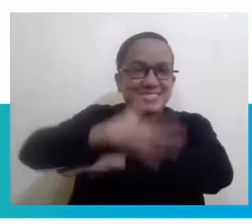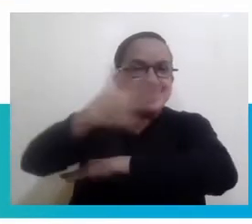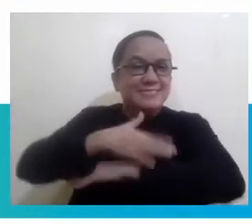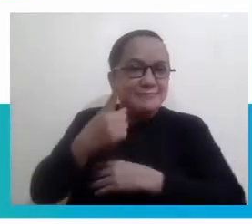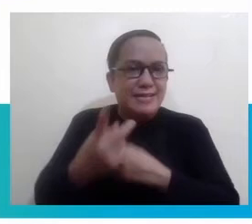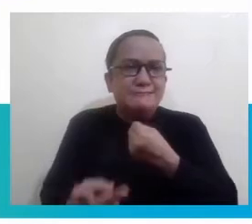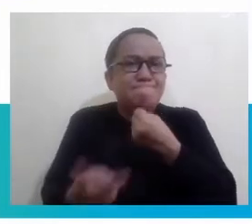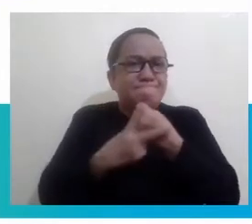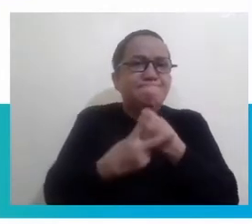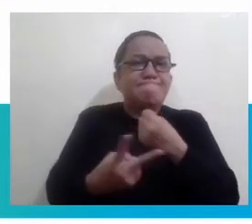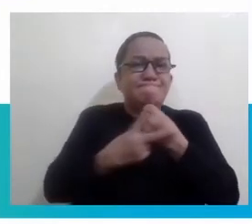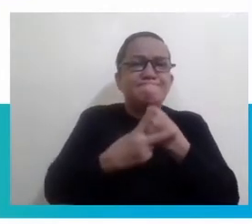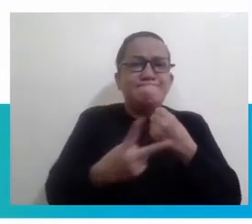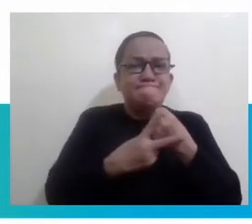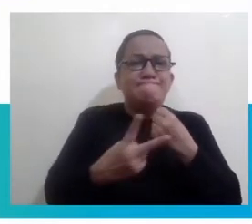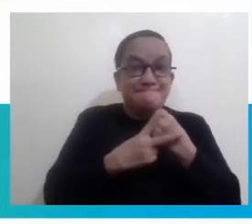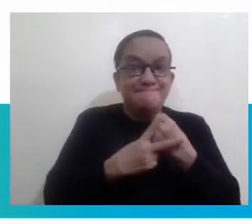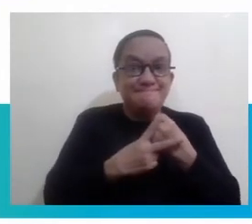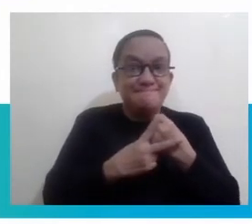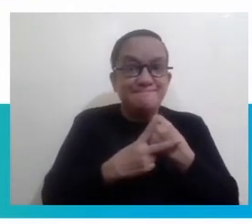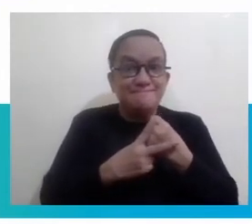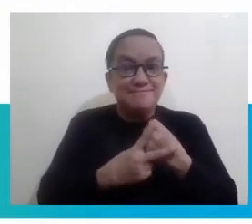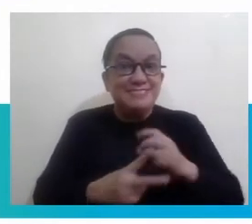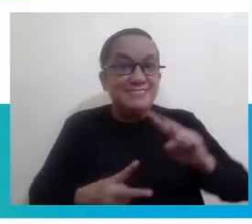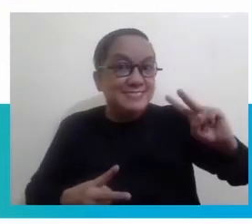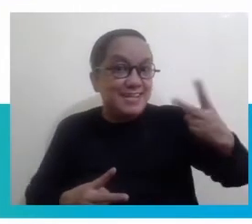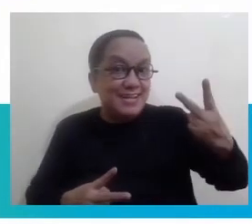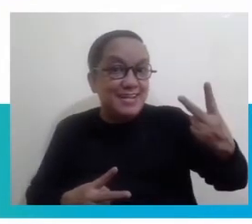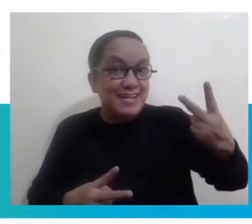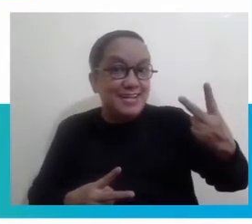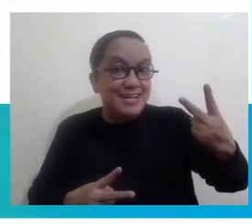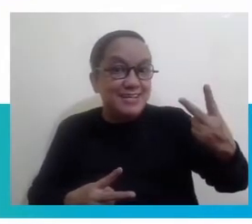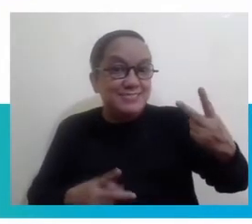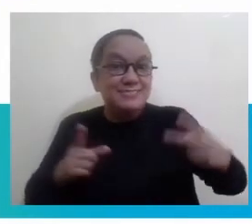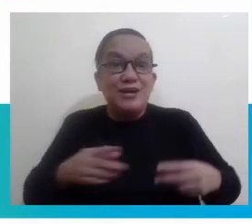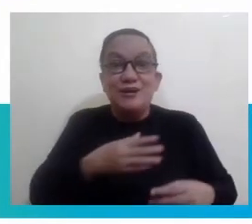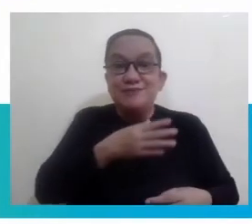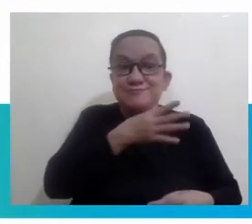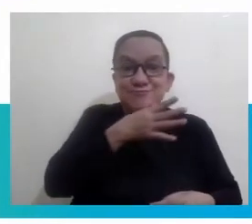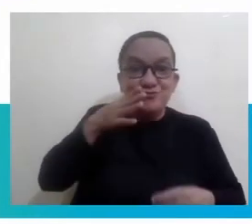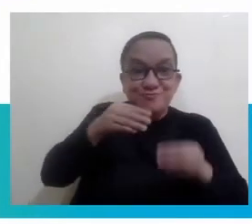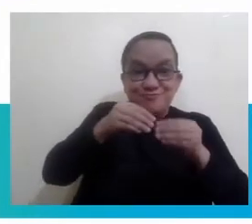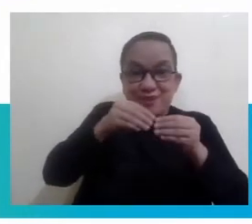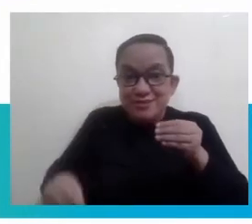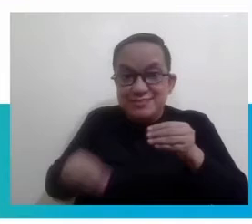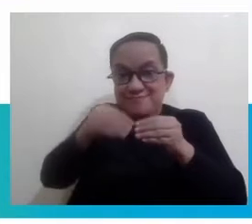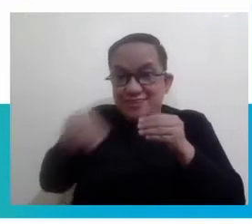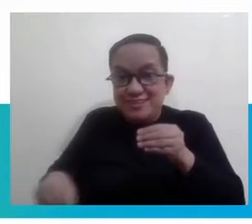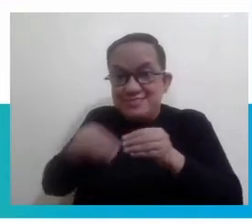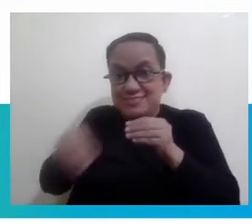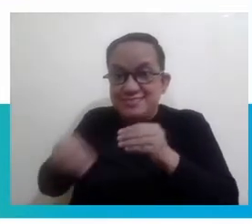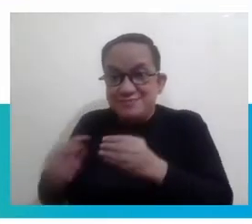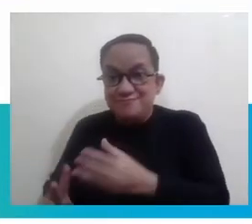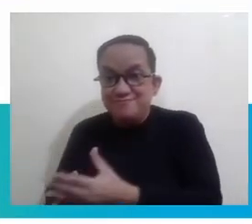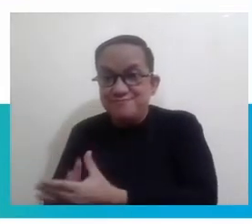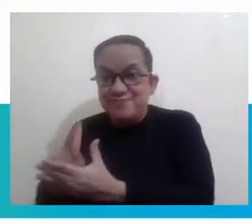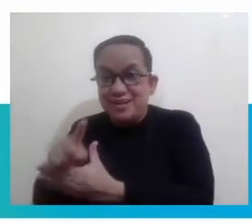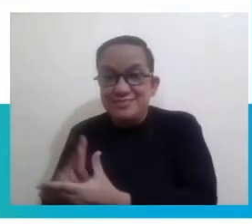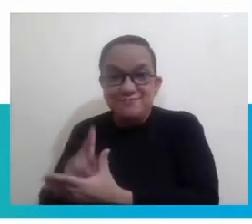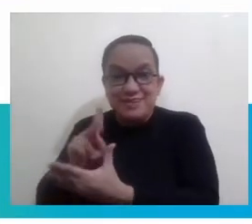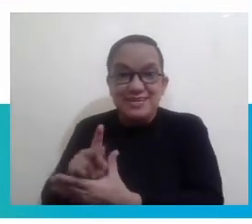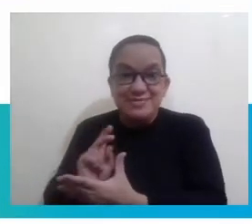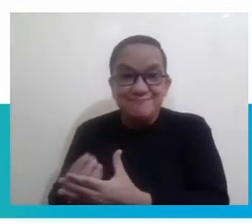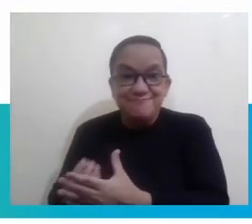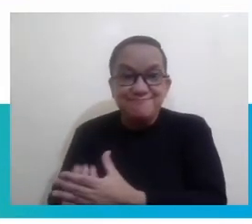in agriculture activities, utilizing the land and the sea or some system farming